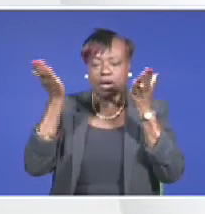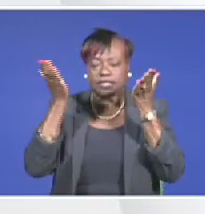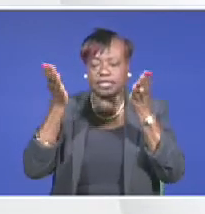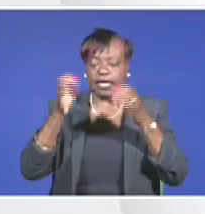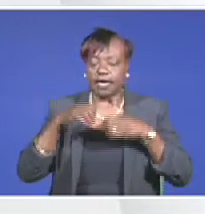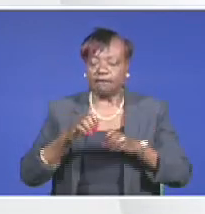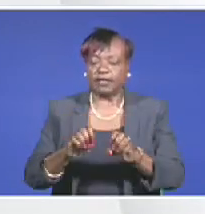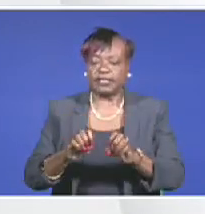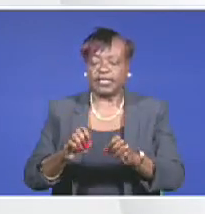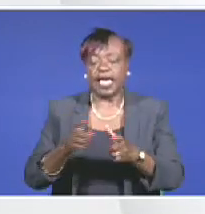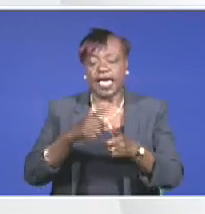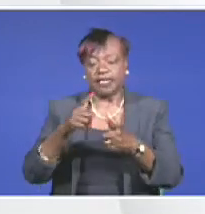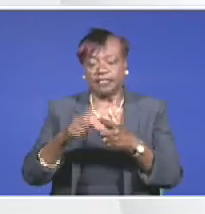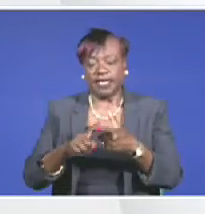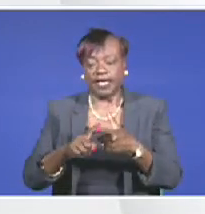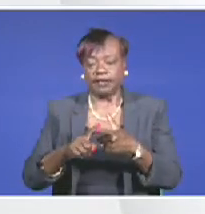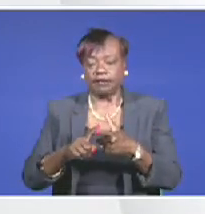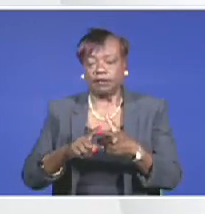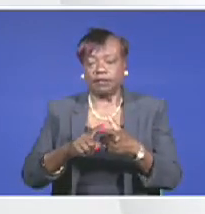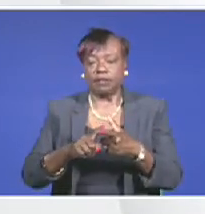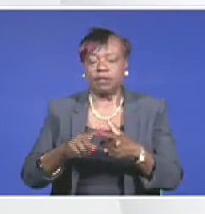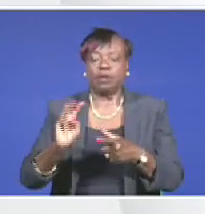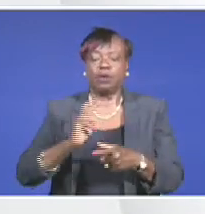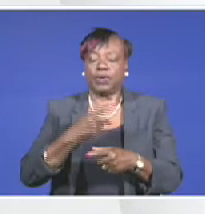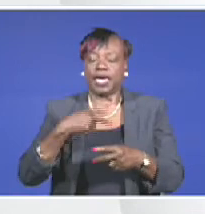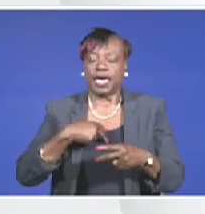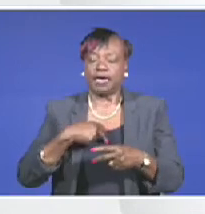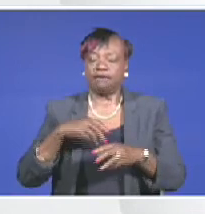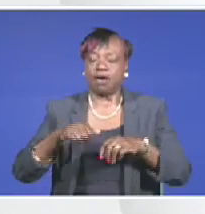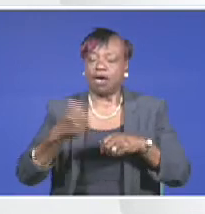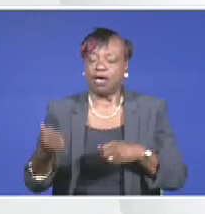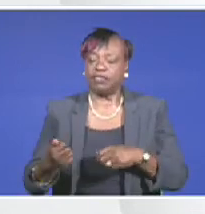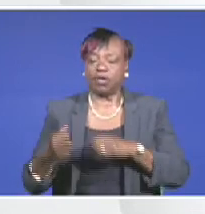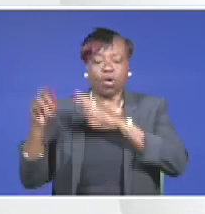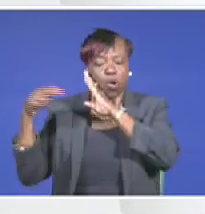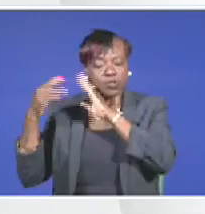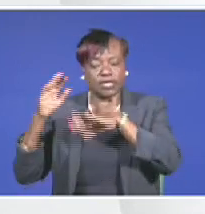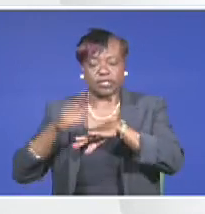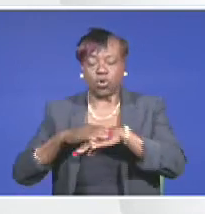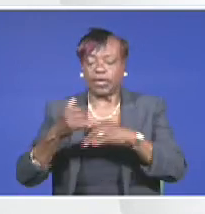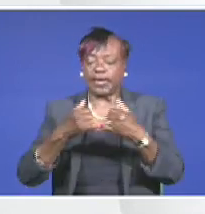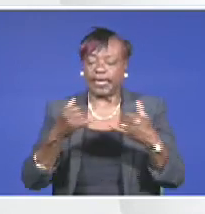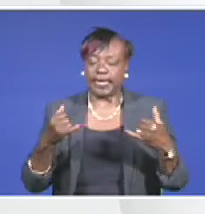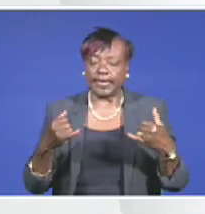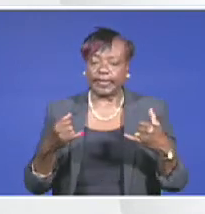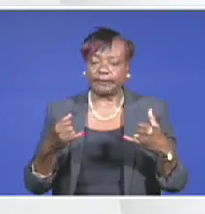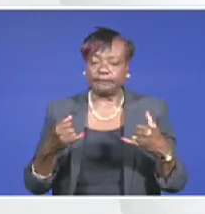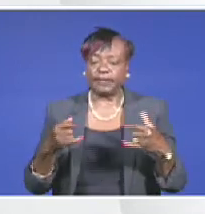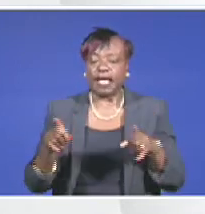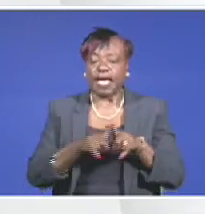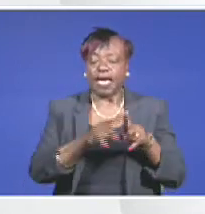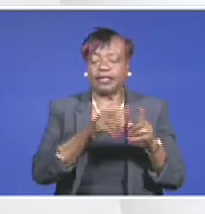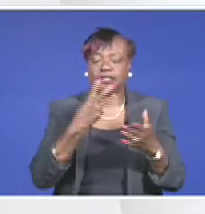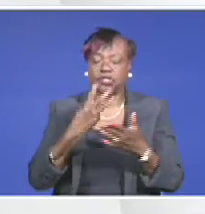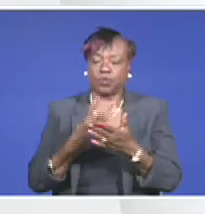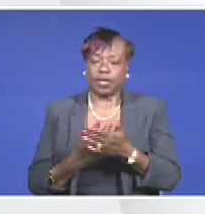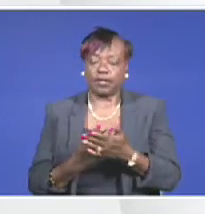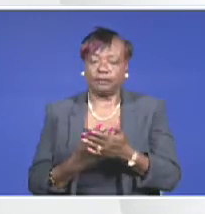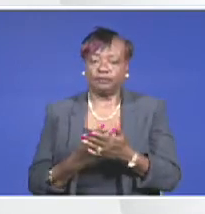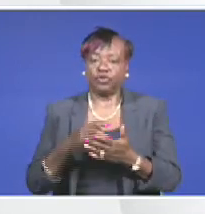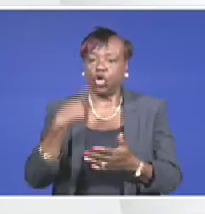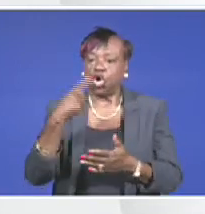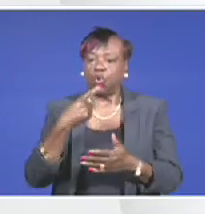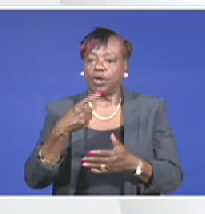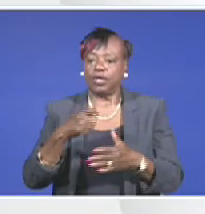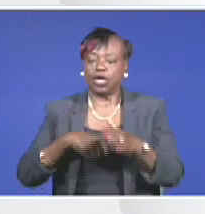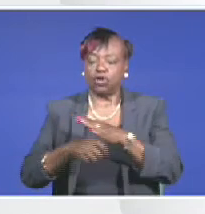have quite a few other properties coming online as well, who would have